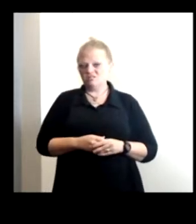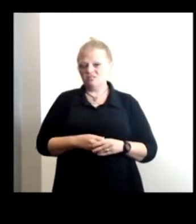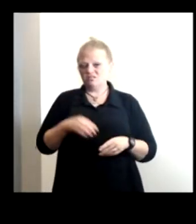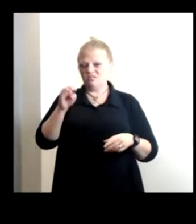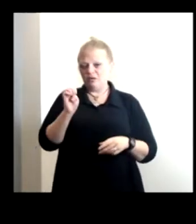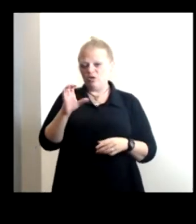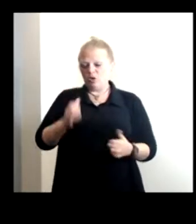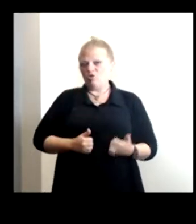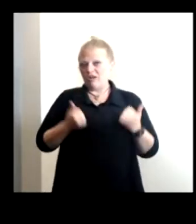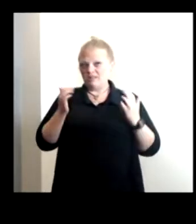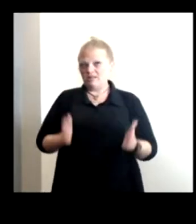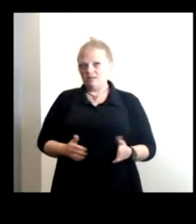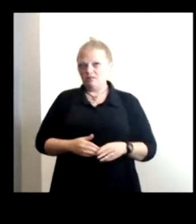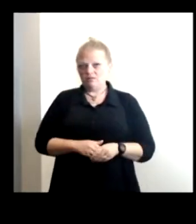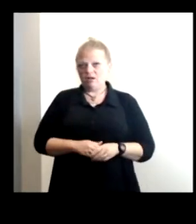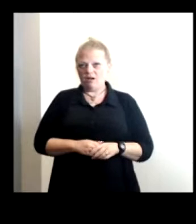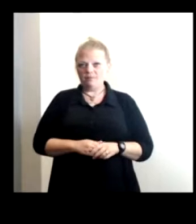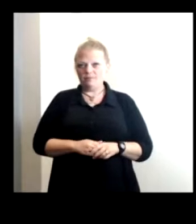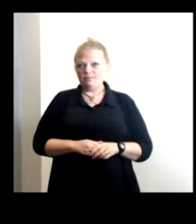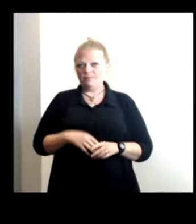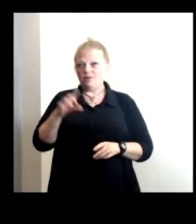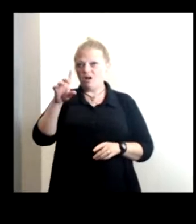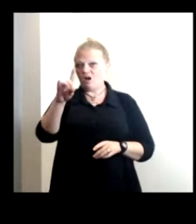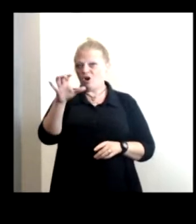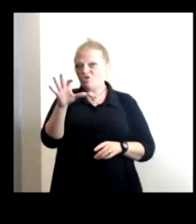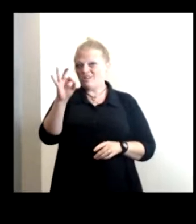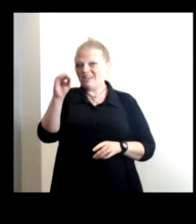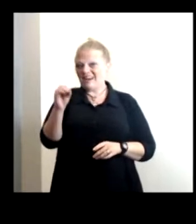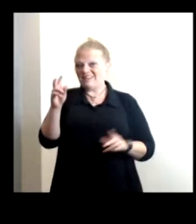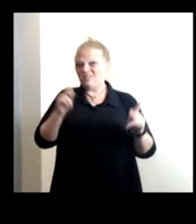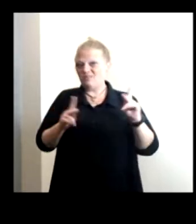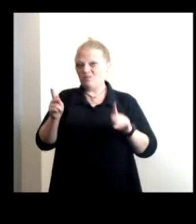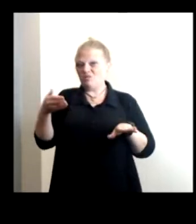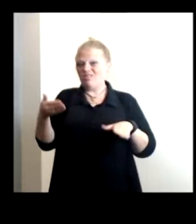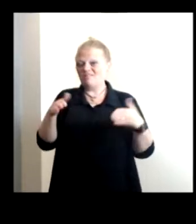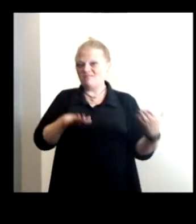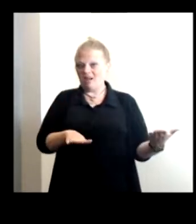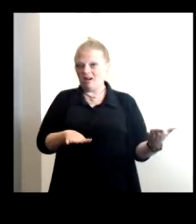an Erie County resident. There are 190 individuals who've died